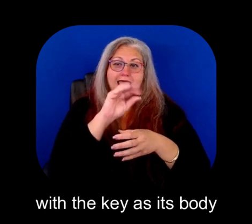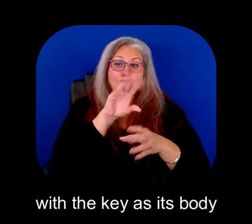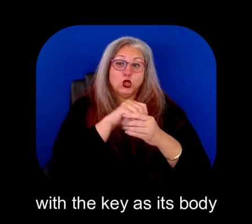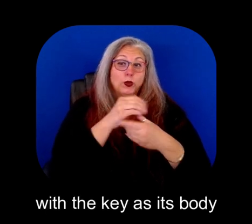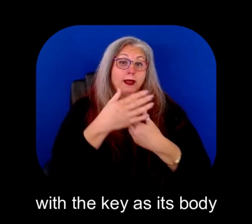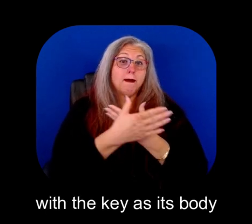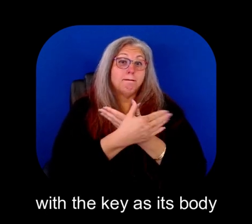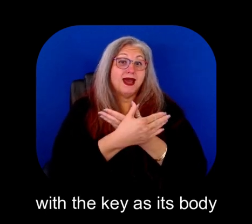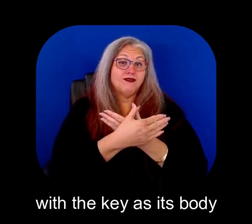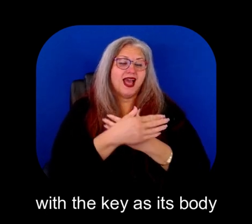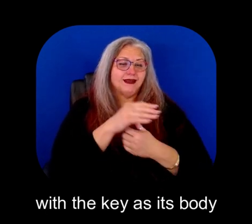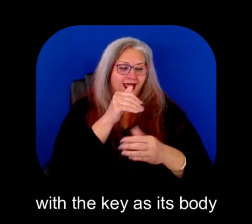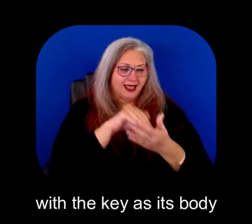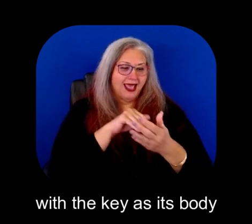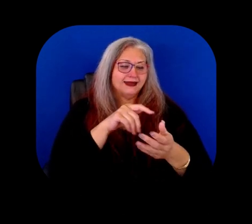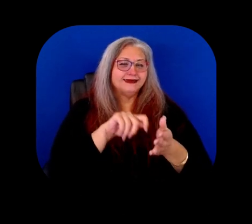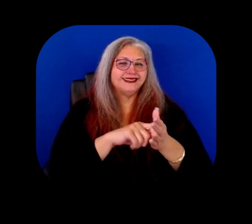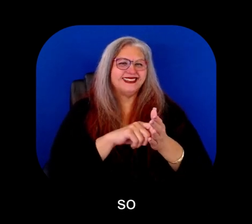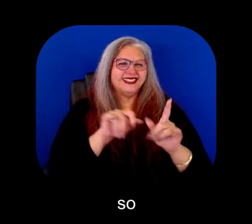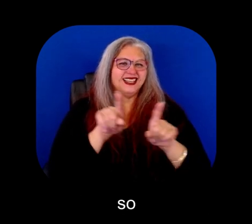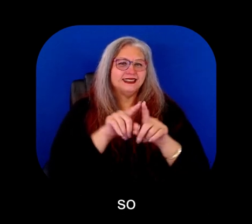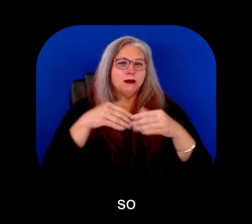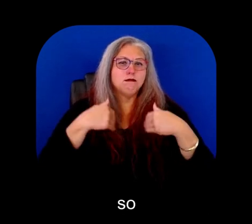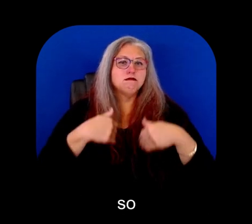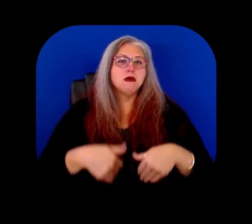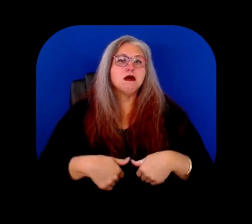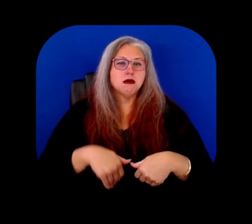butterfly with the key as its body. So